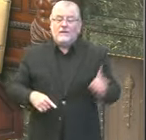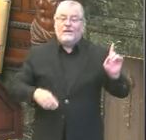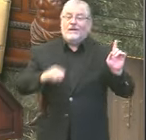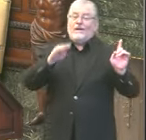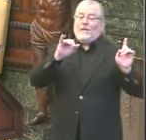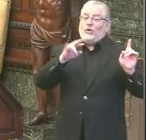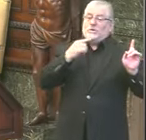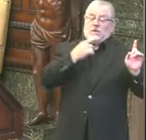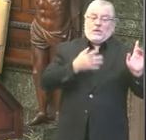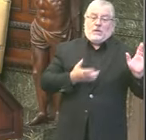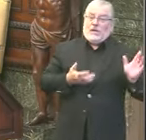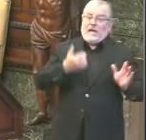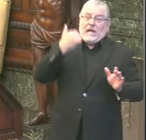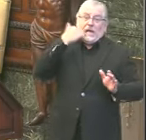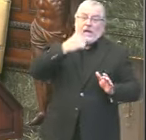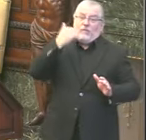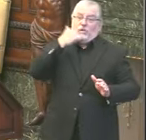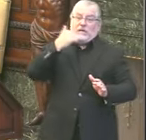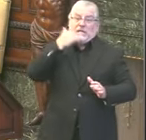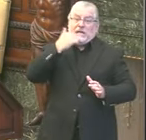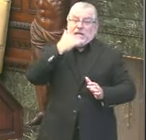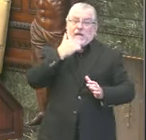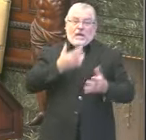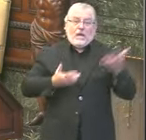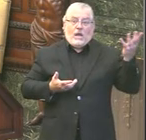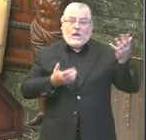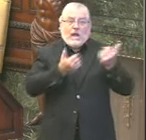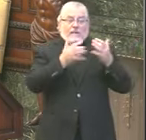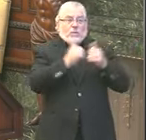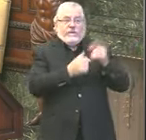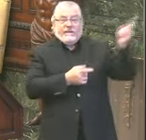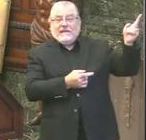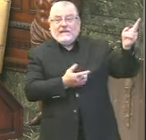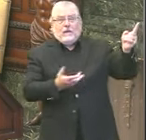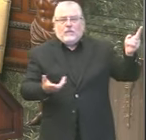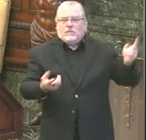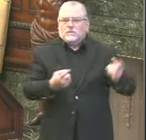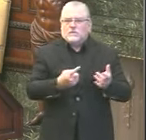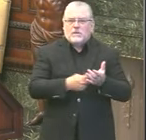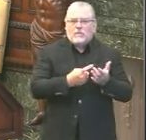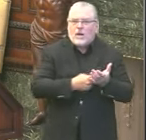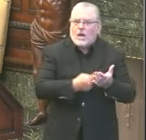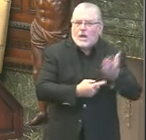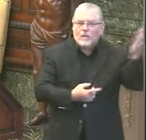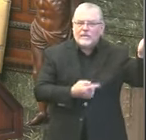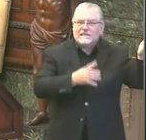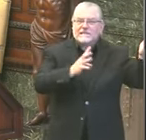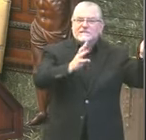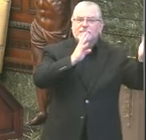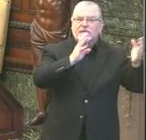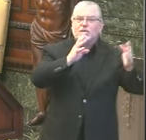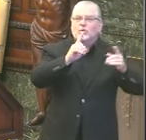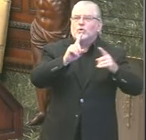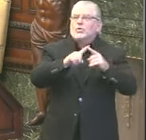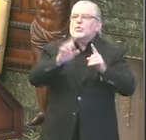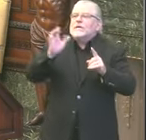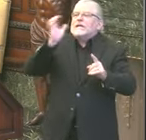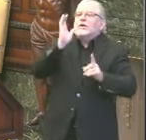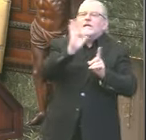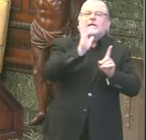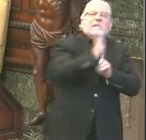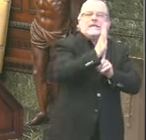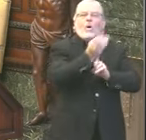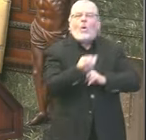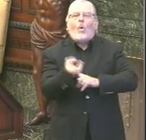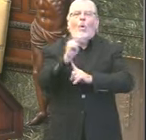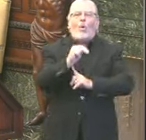what to make of it. I just think he speaks sometimes for the sake of hearing his own voice. So I think we have to take care of